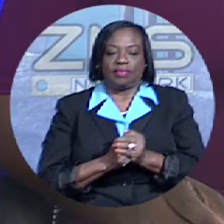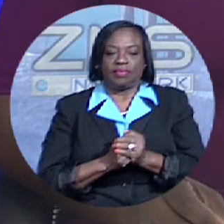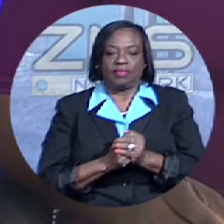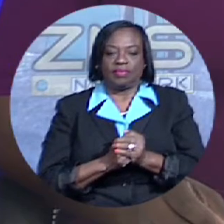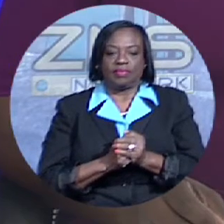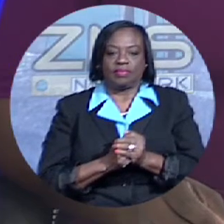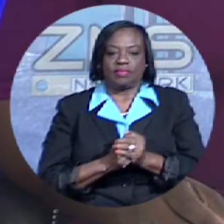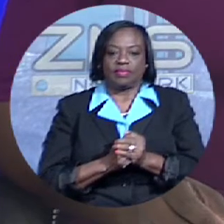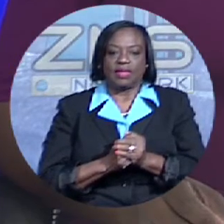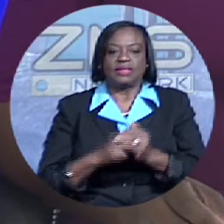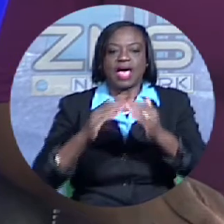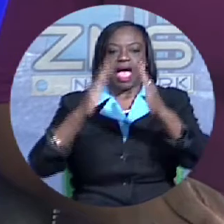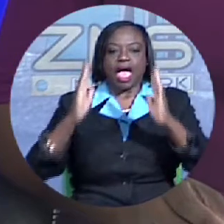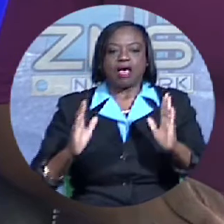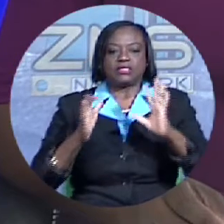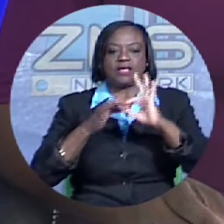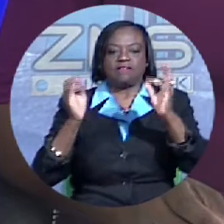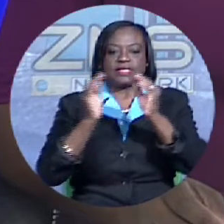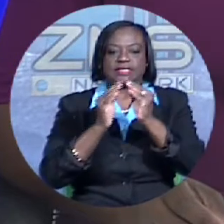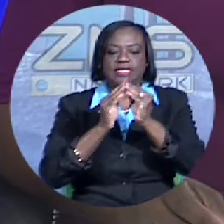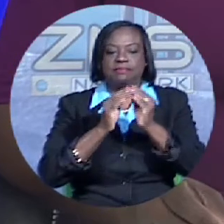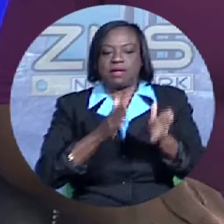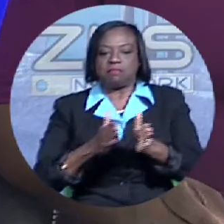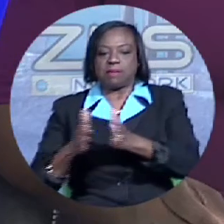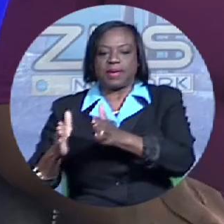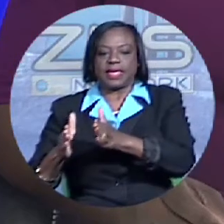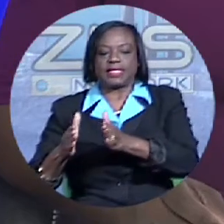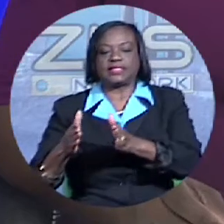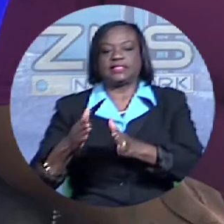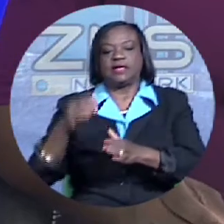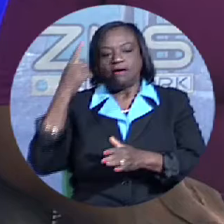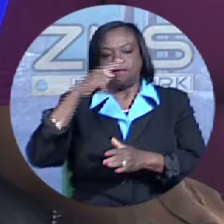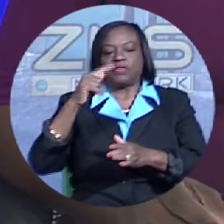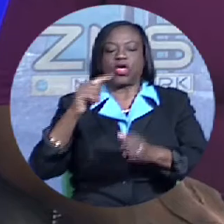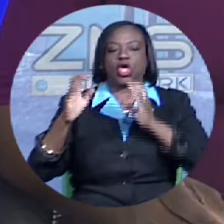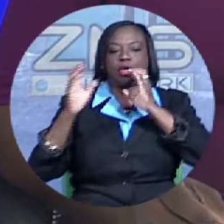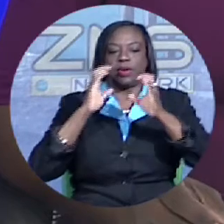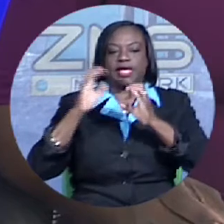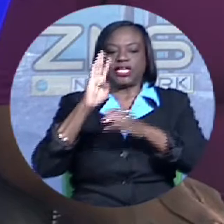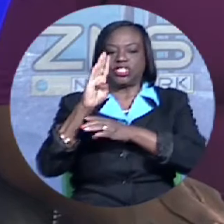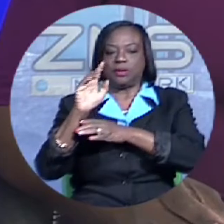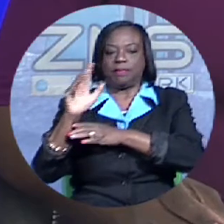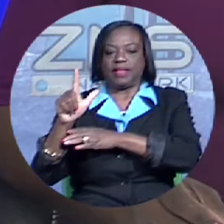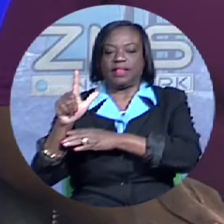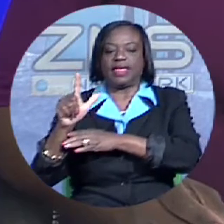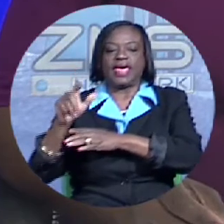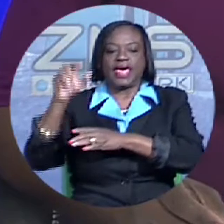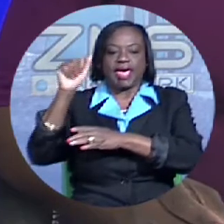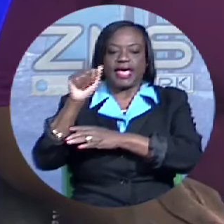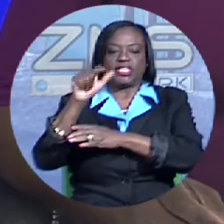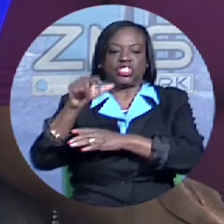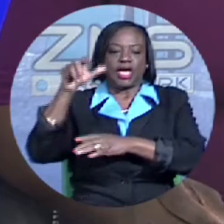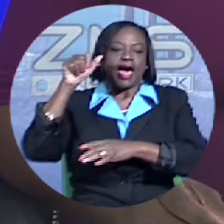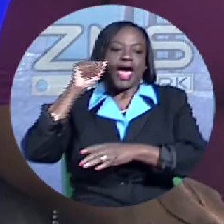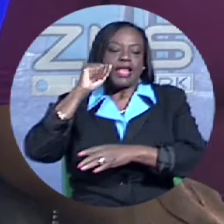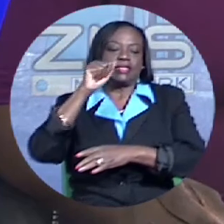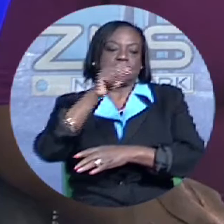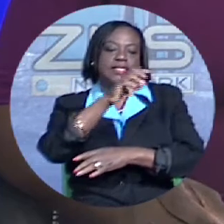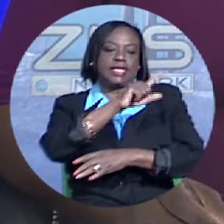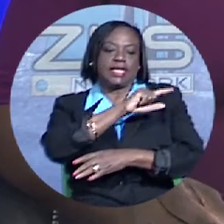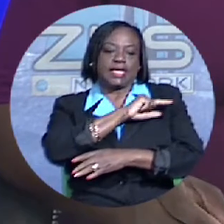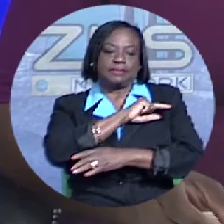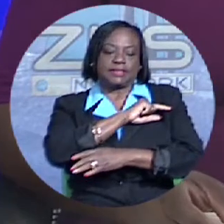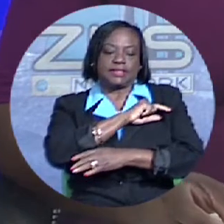Well, as the House of Assembly prepares to debate the interception of Communications Bill, Attorney General the Honorable Allison Maynard